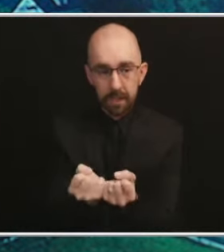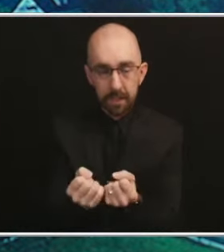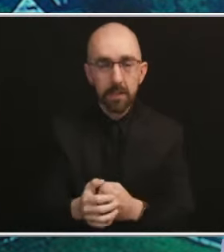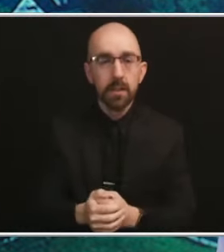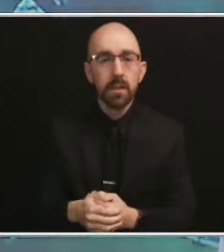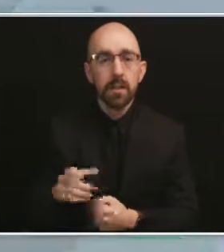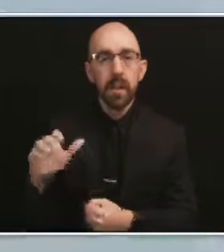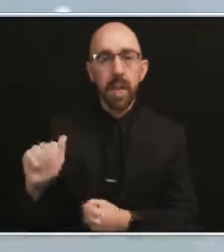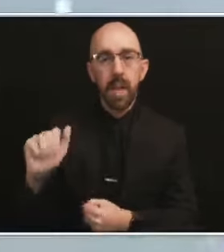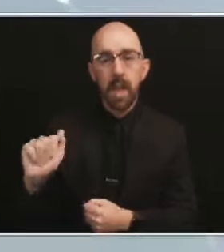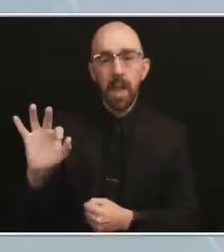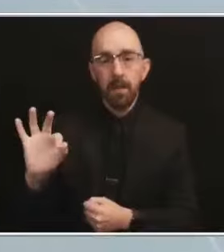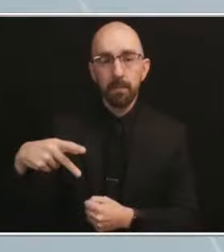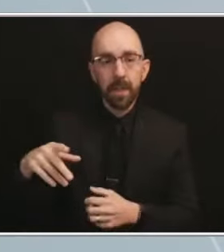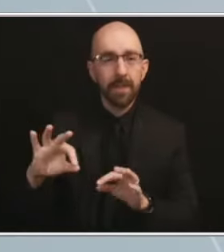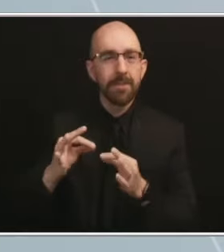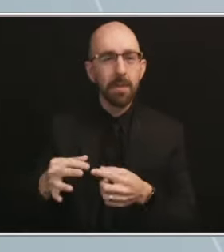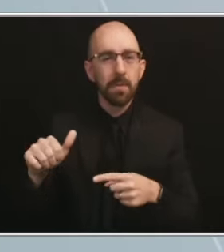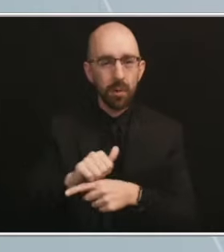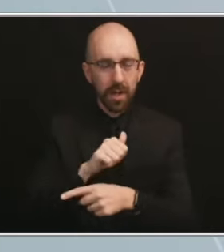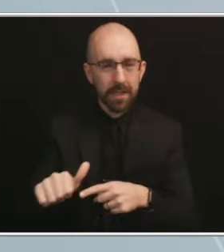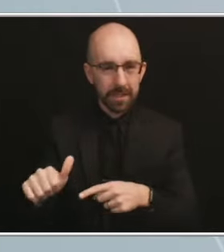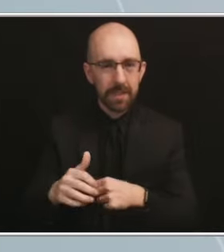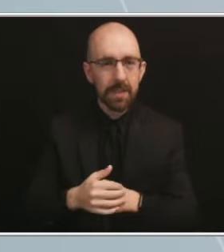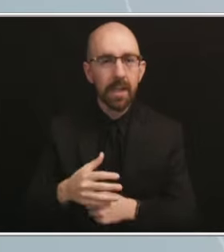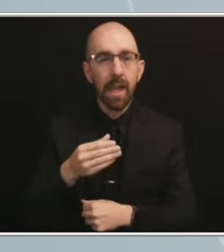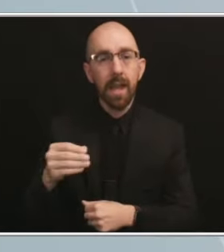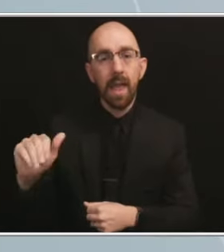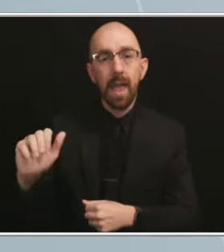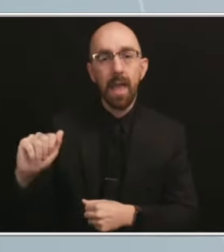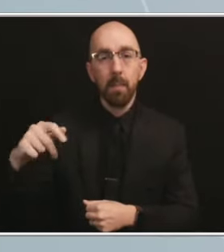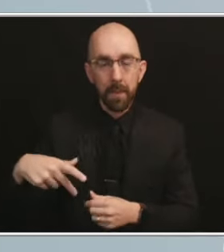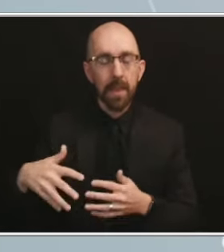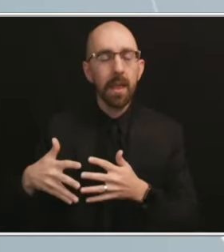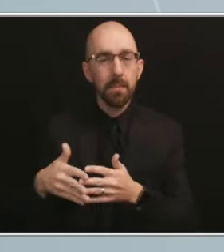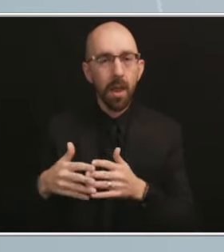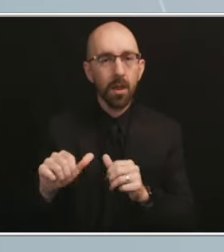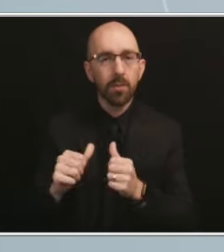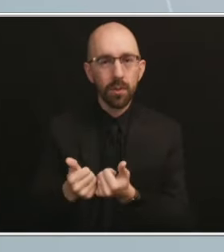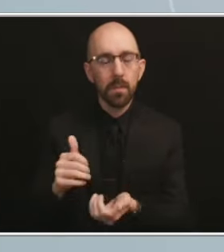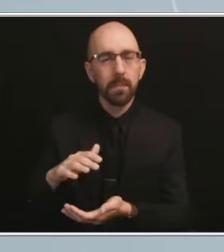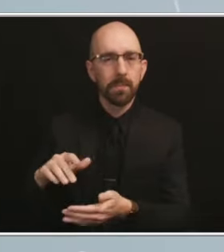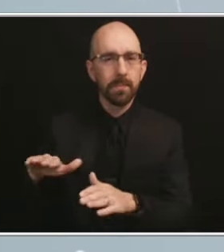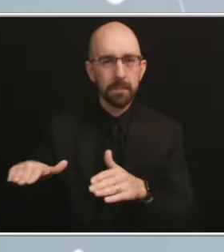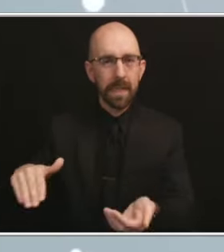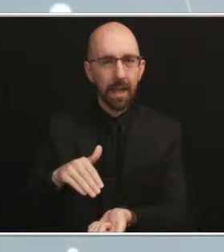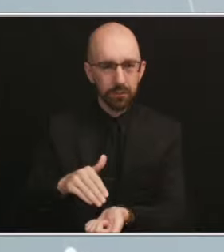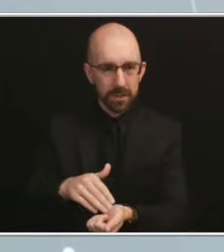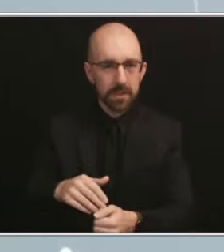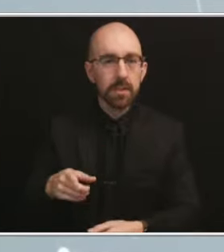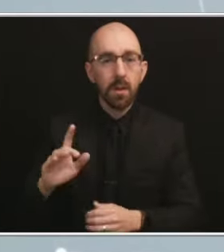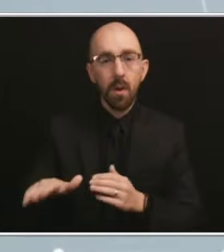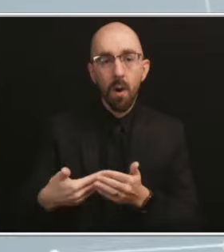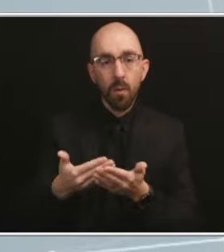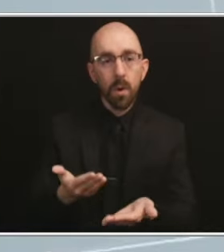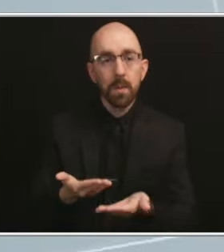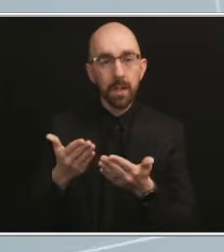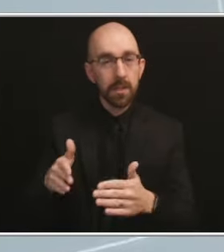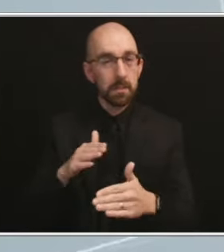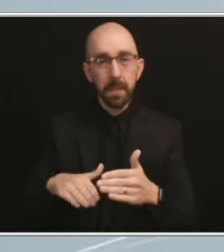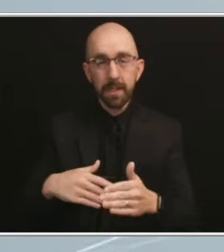Family Practice Society, and AAP, which is the Pediatric Society, have all made their recommendations. And basically what it boils down